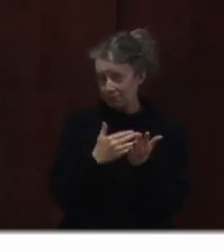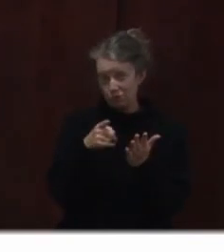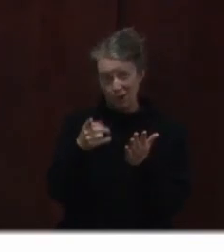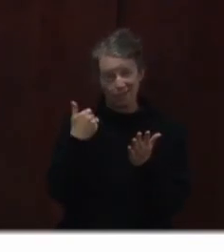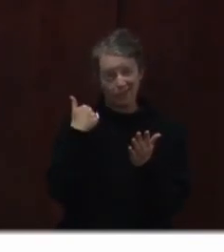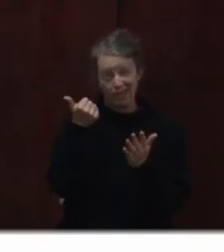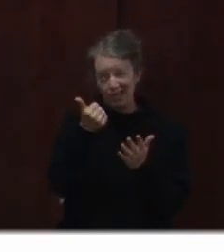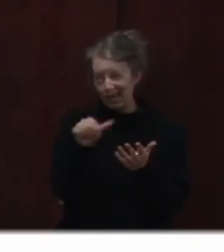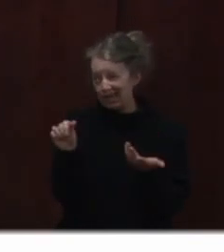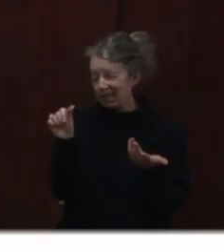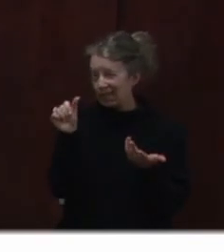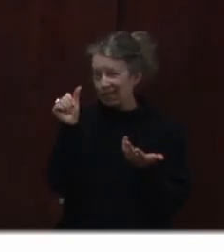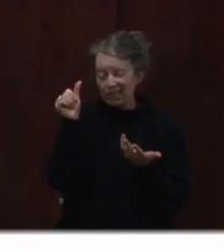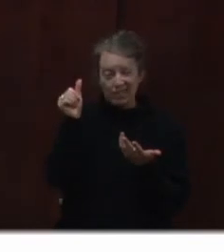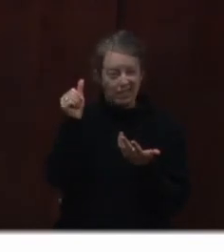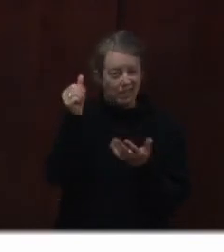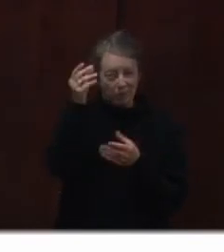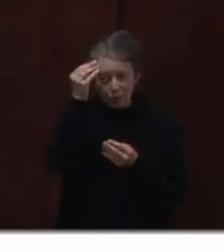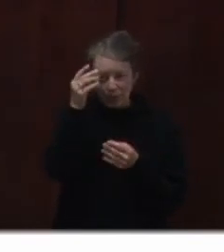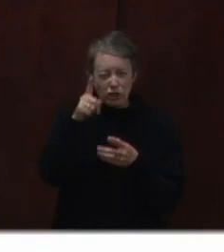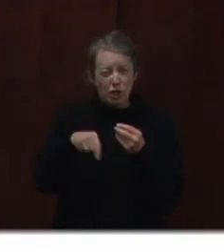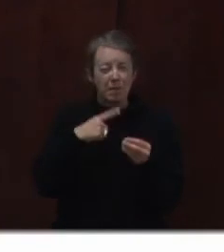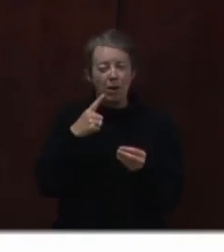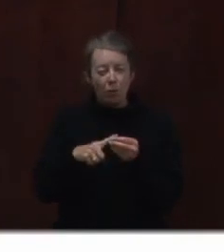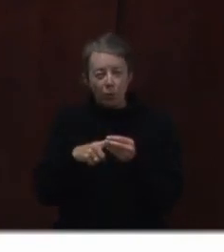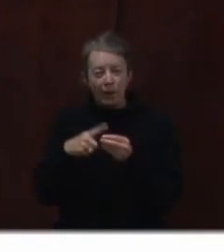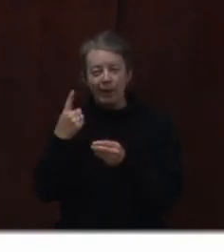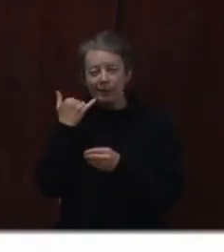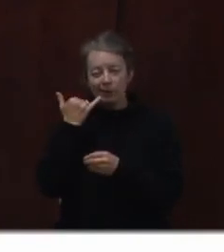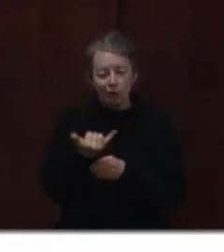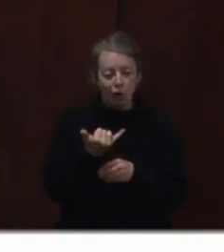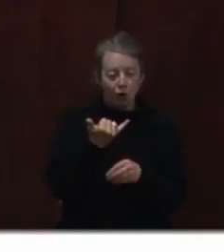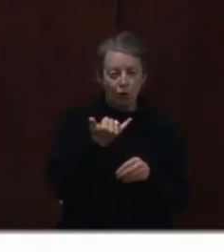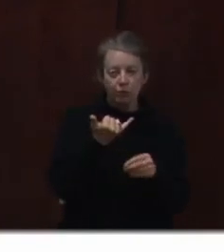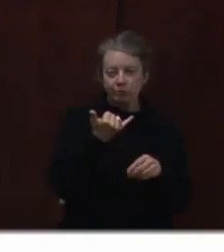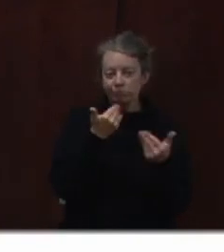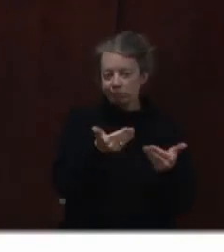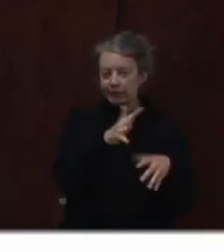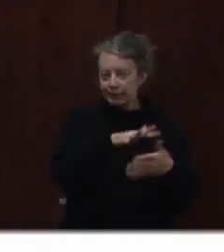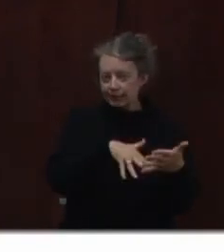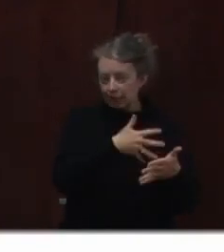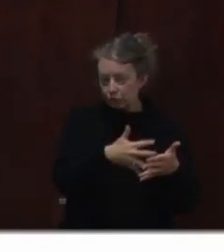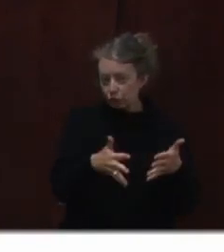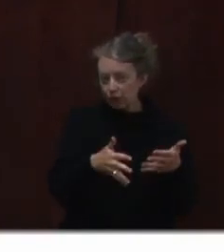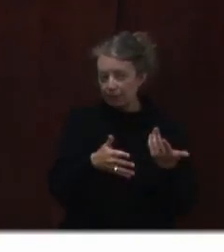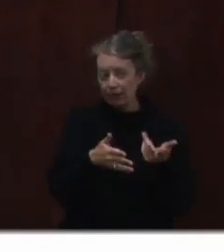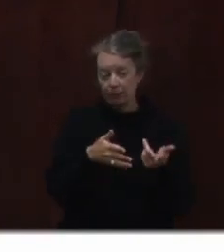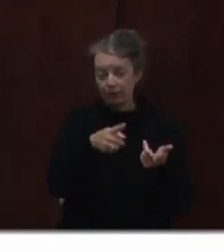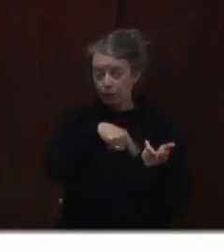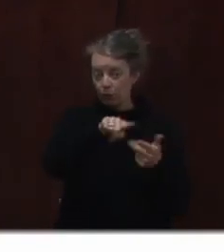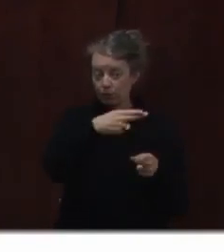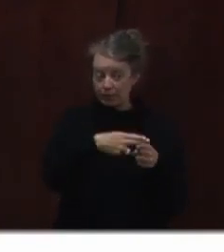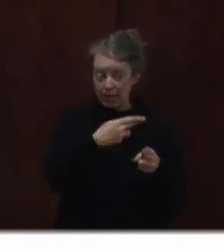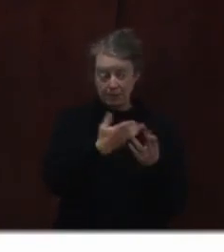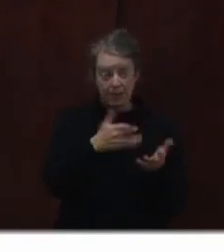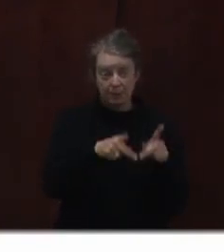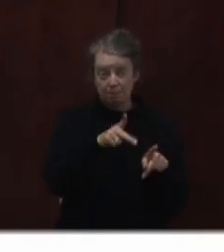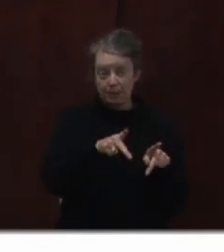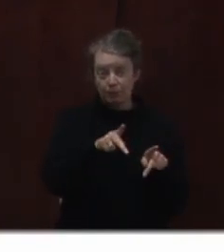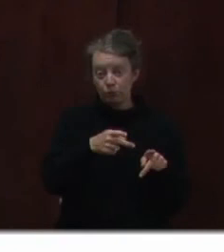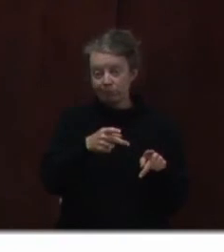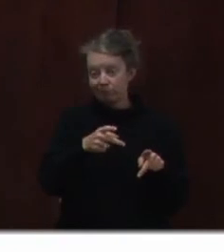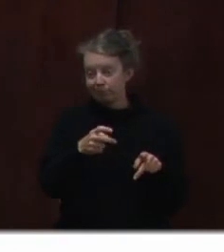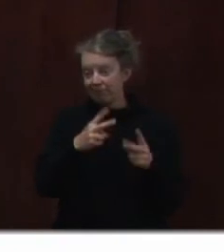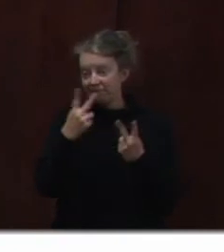those calls are being made to schedule appointments? Any idea of how many folks have gone elsewhere, to another county, to another